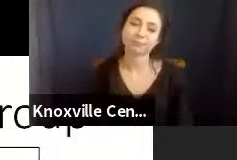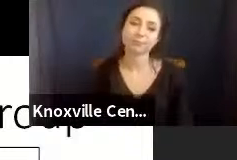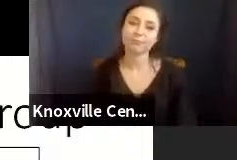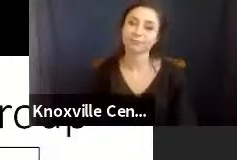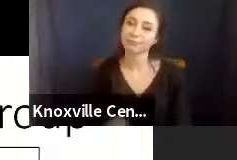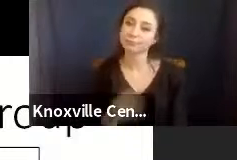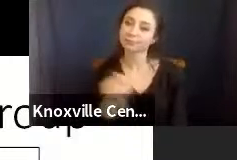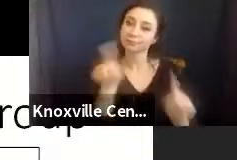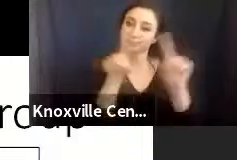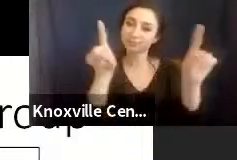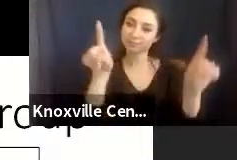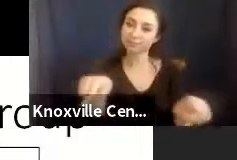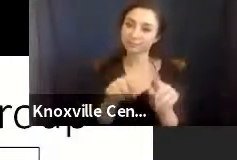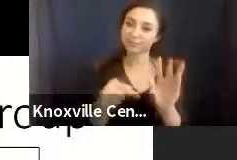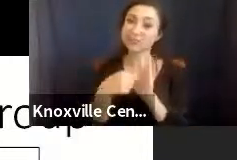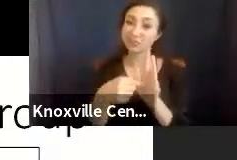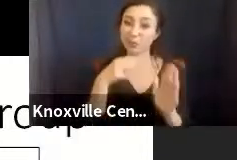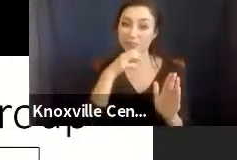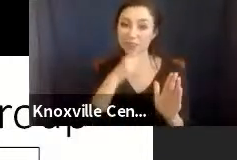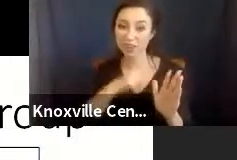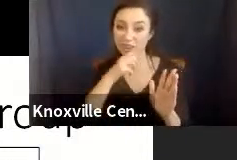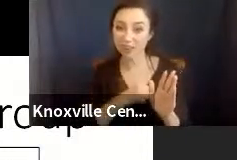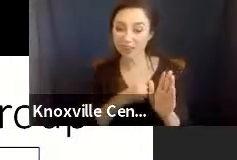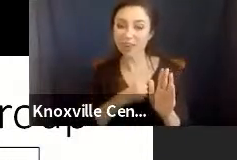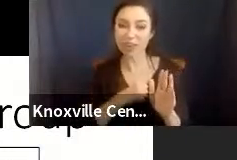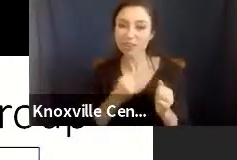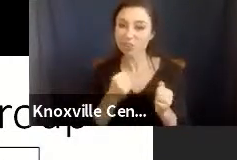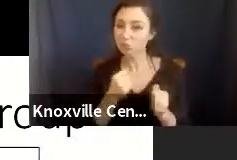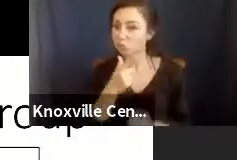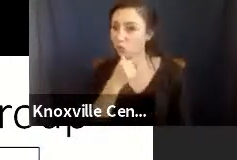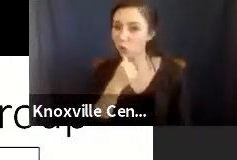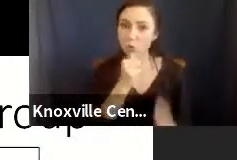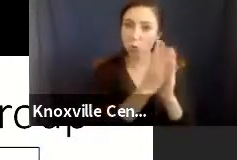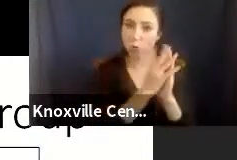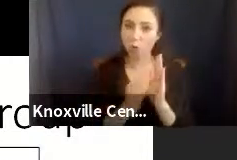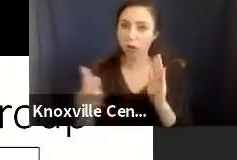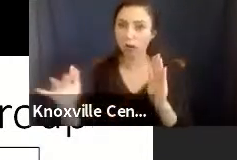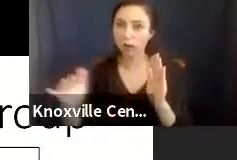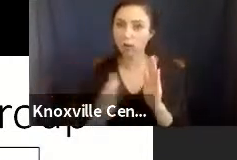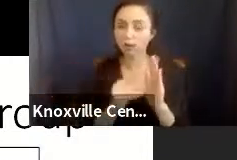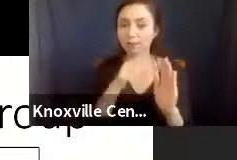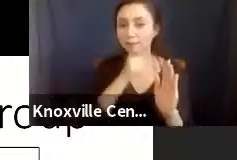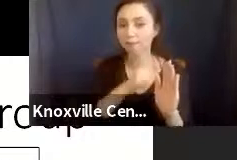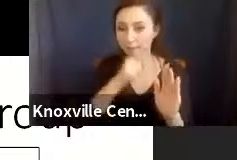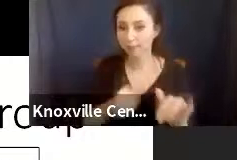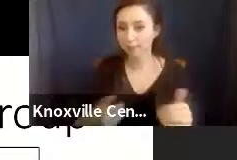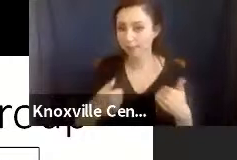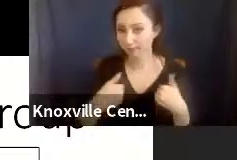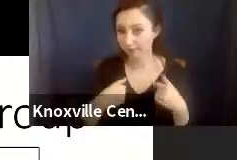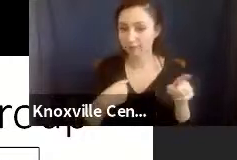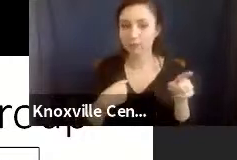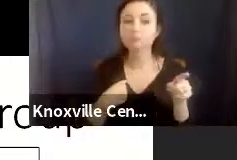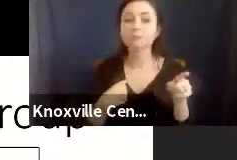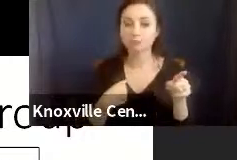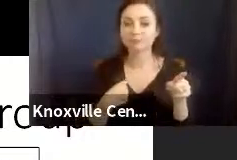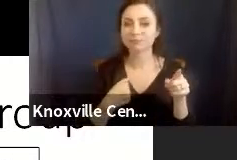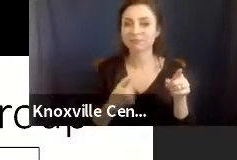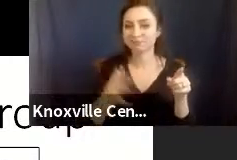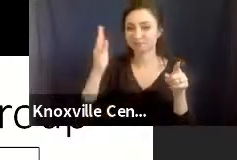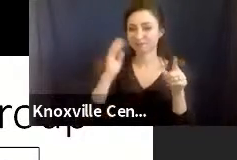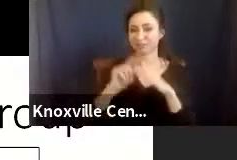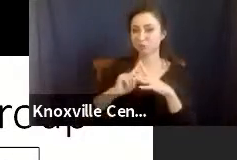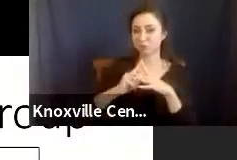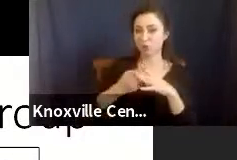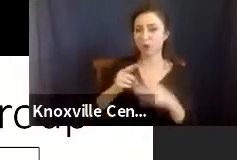shows the age distribution, and this is going back to August